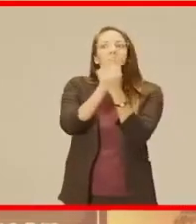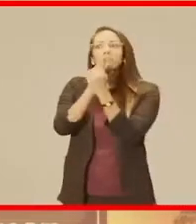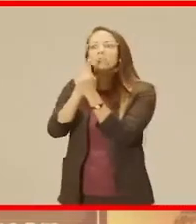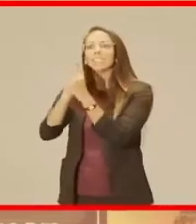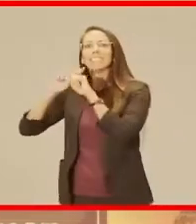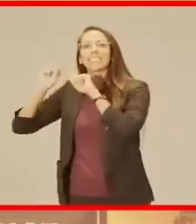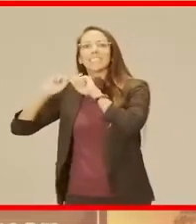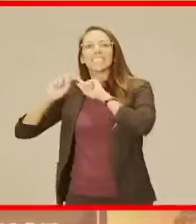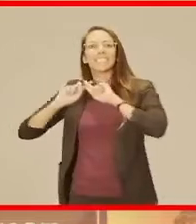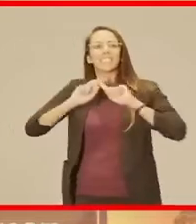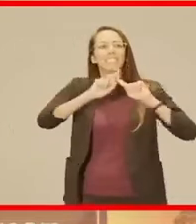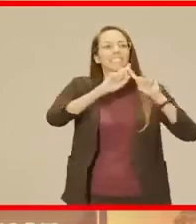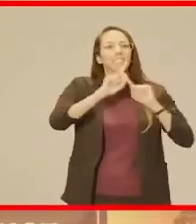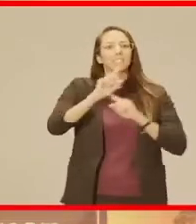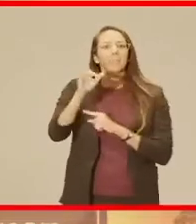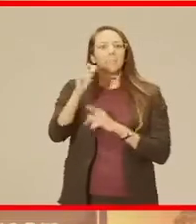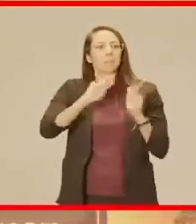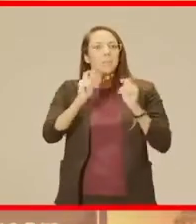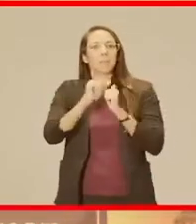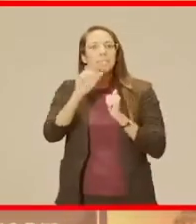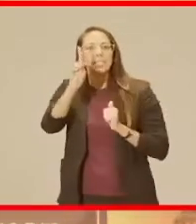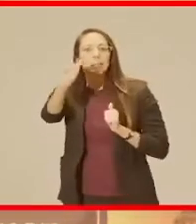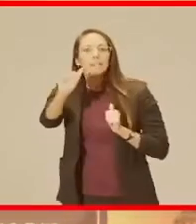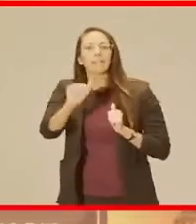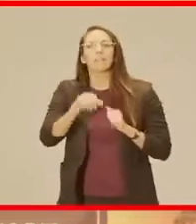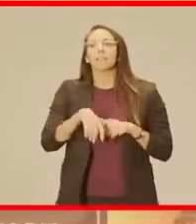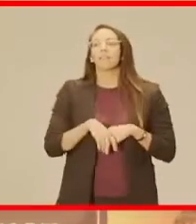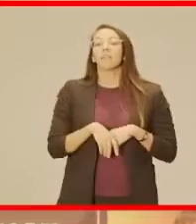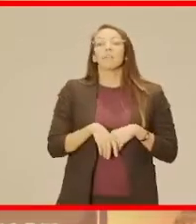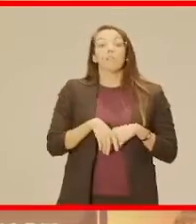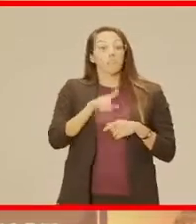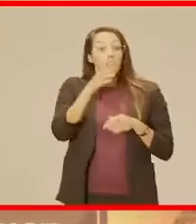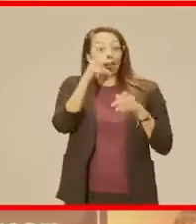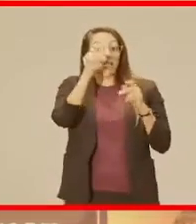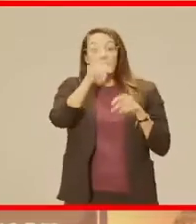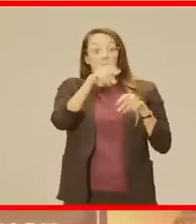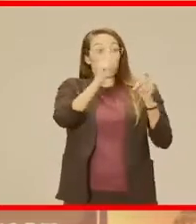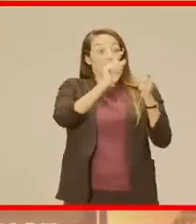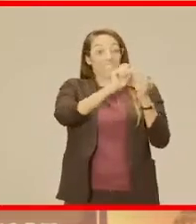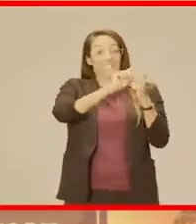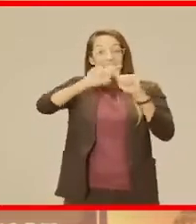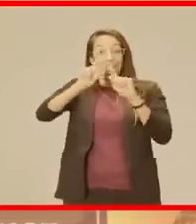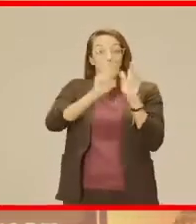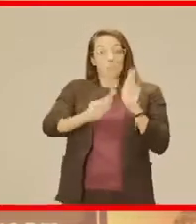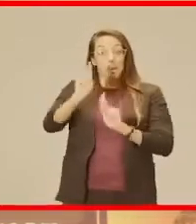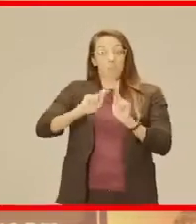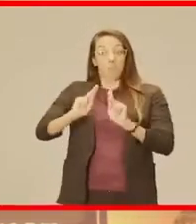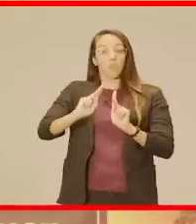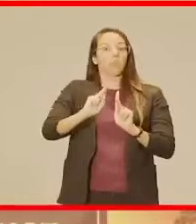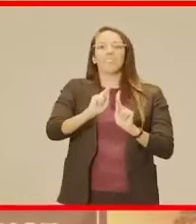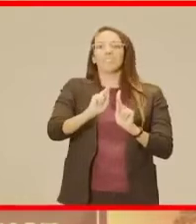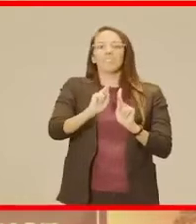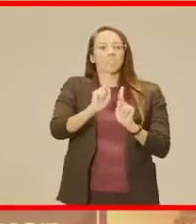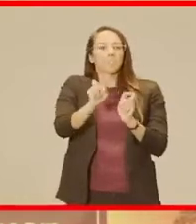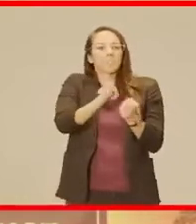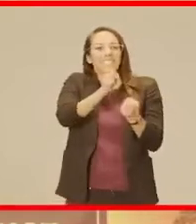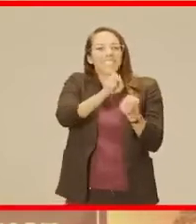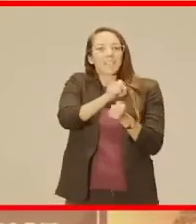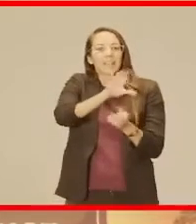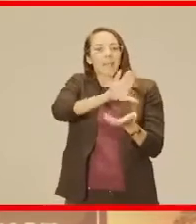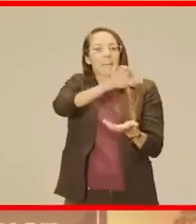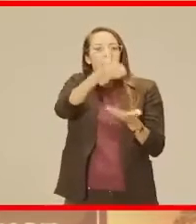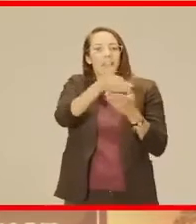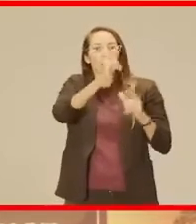and they are in fact such a significant percentage of the